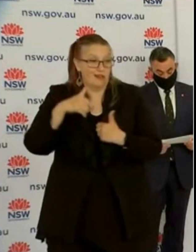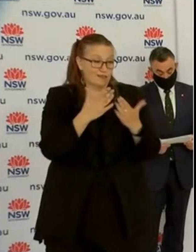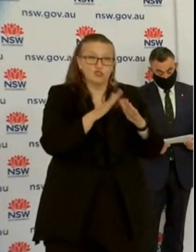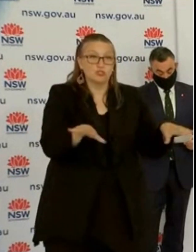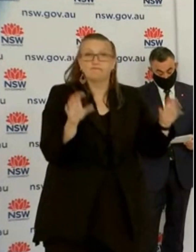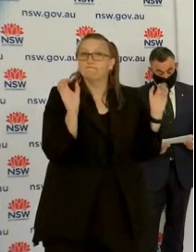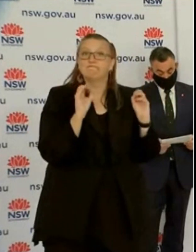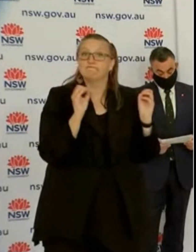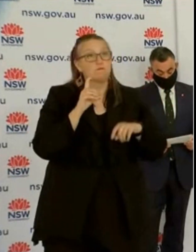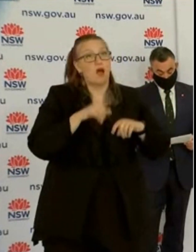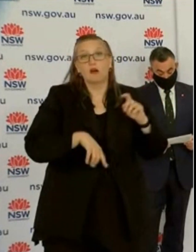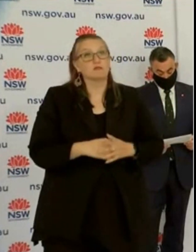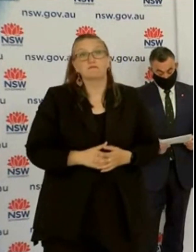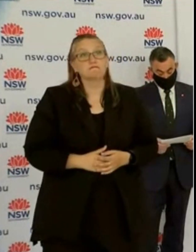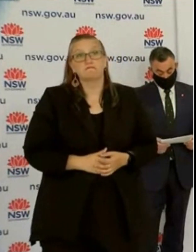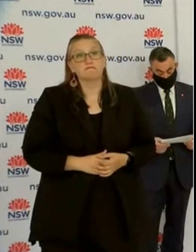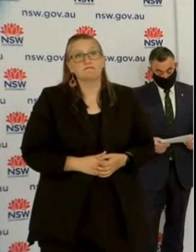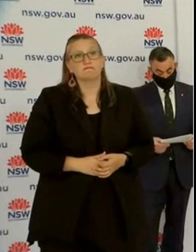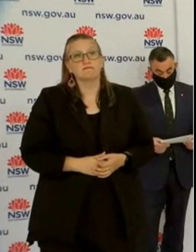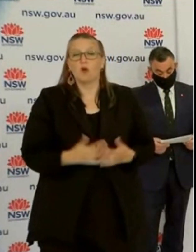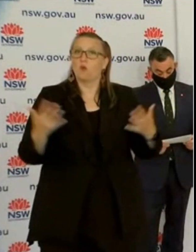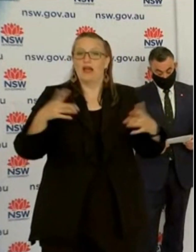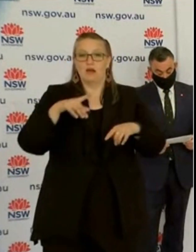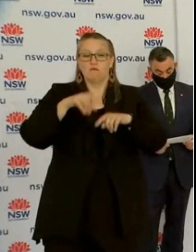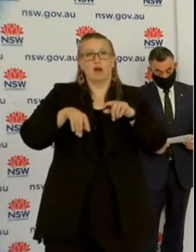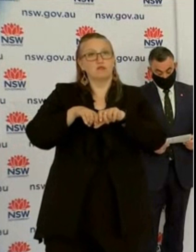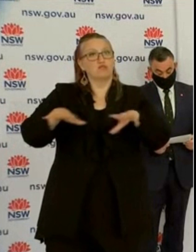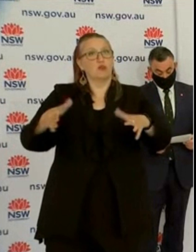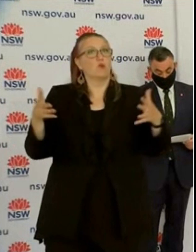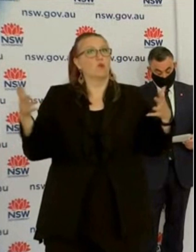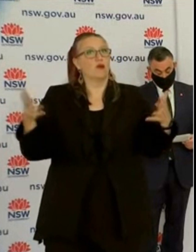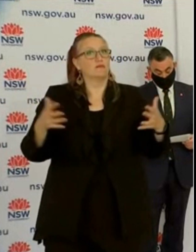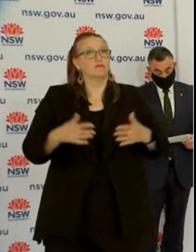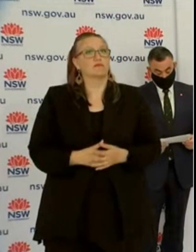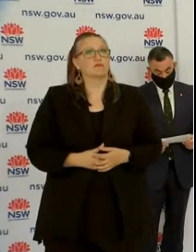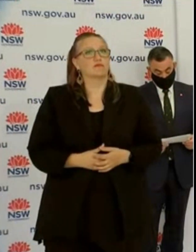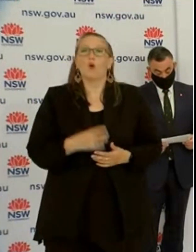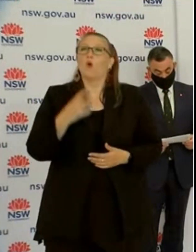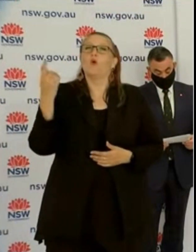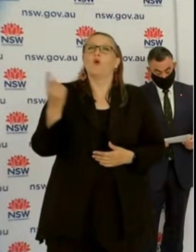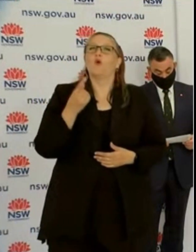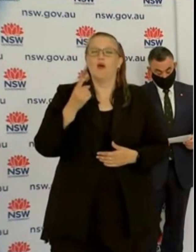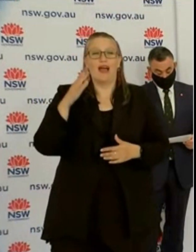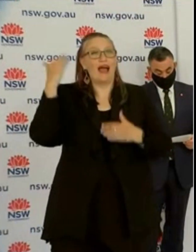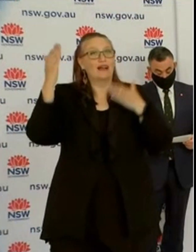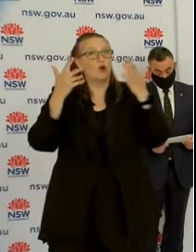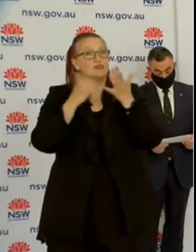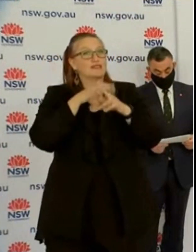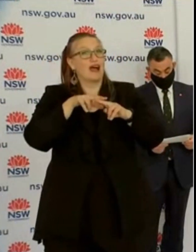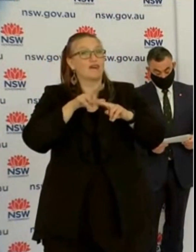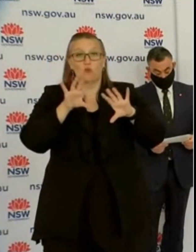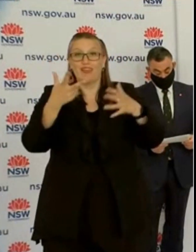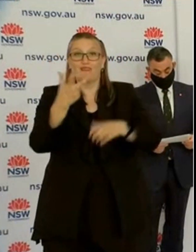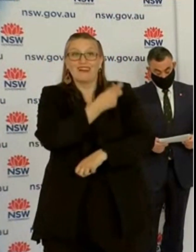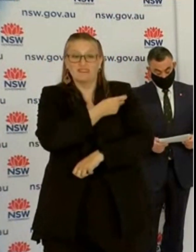facilities. What we saw was that the highest rate of spread was actually amongst unvaccinated adult staff,